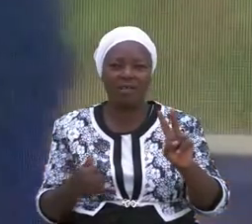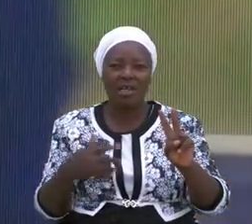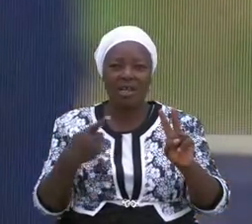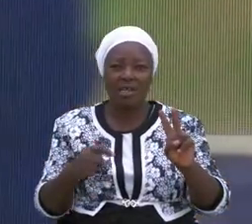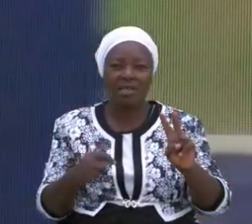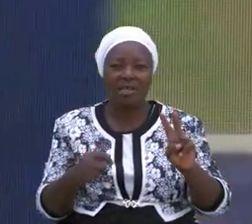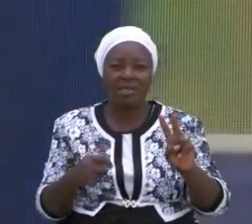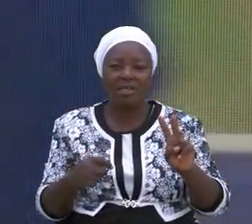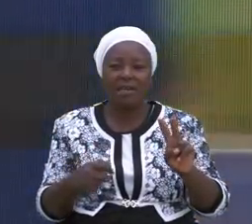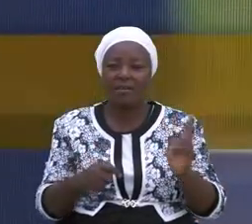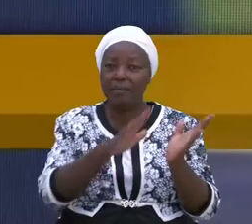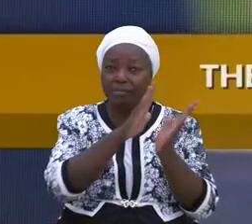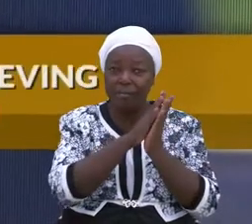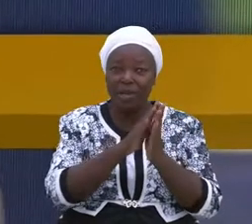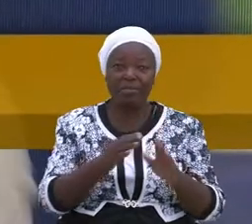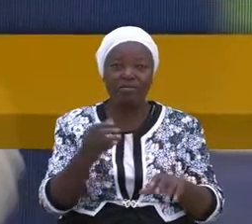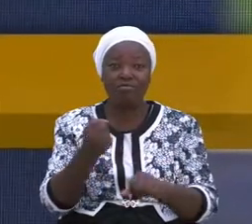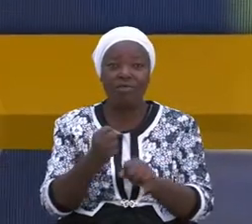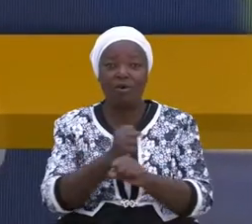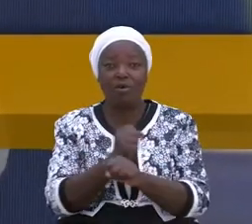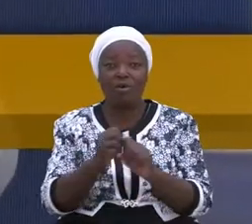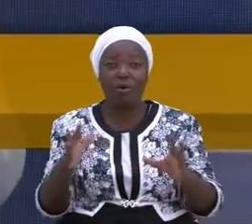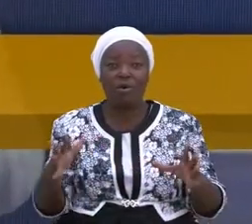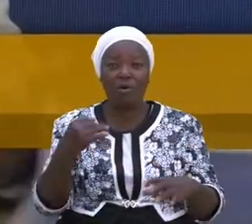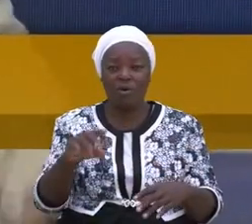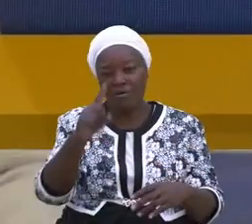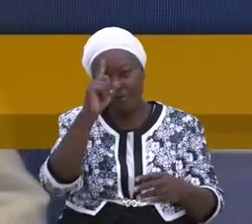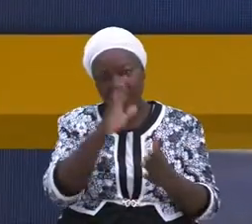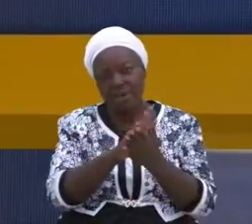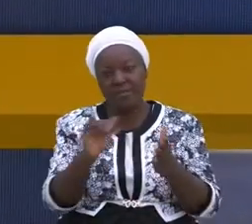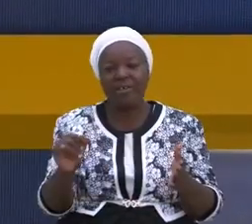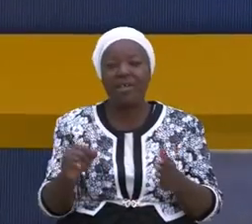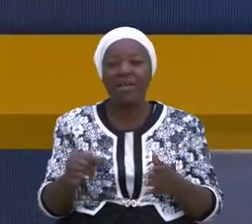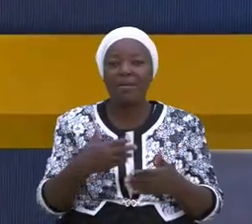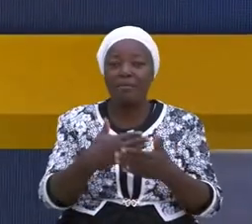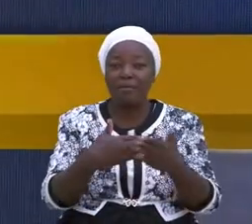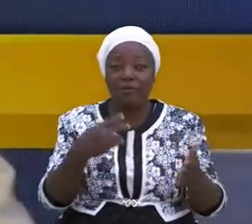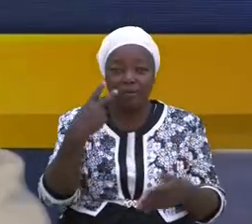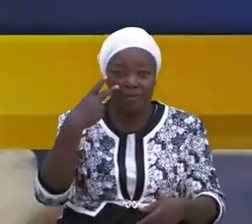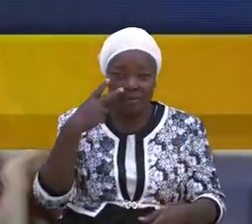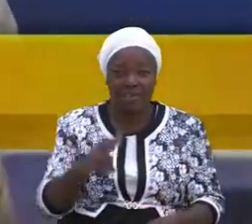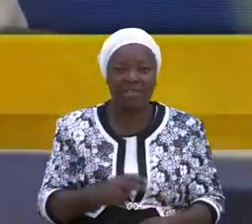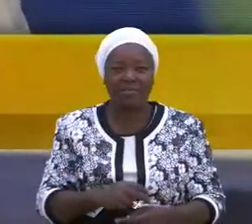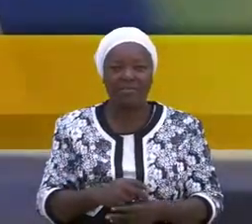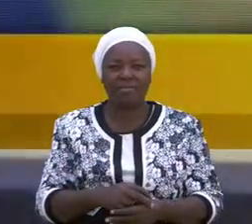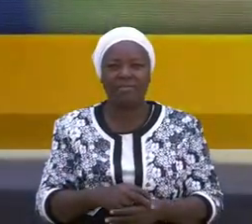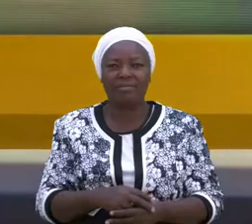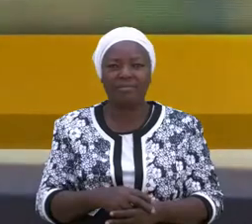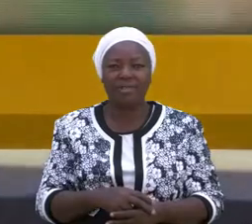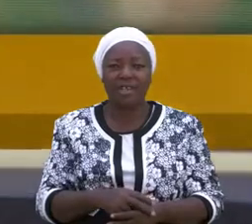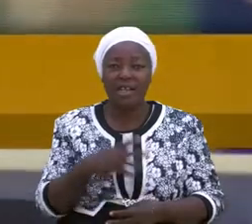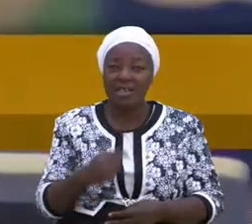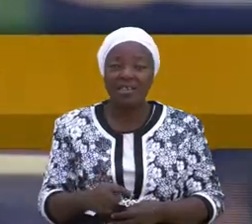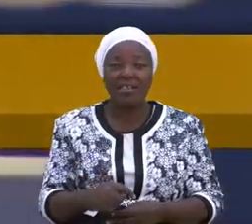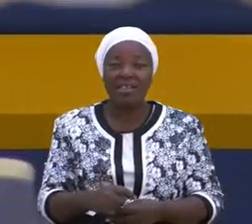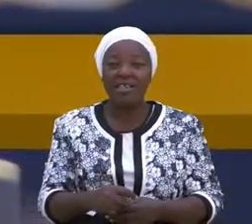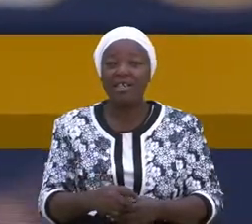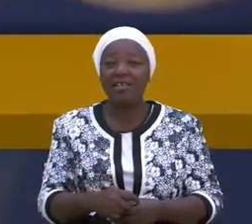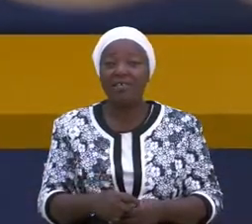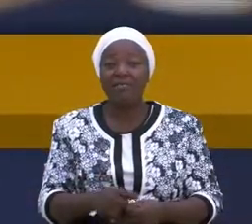of believing before seeing. The bedrock of